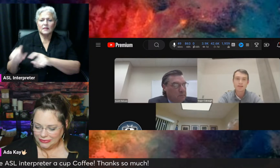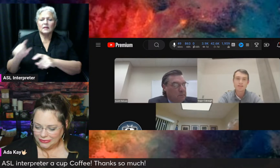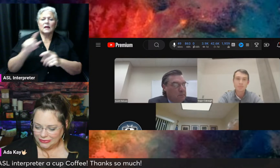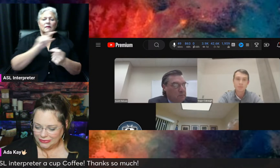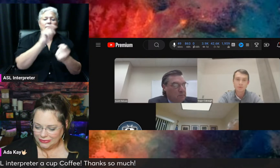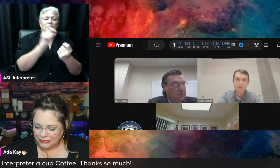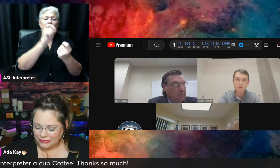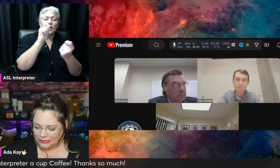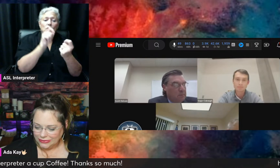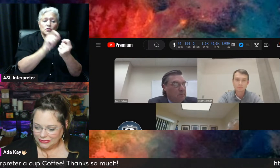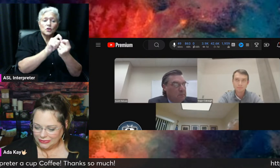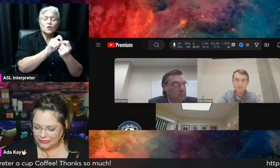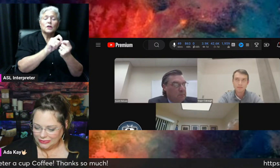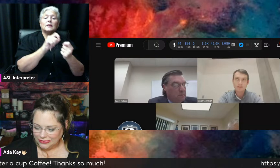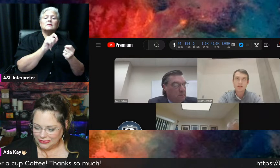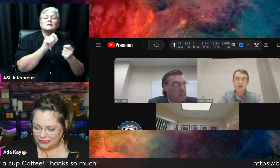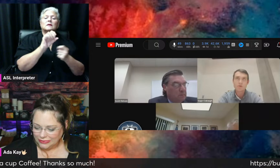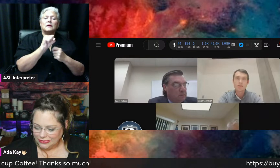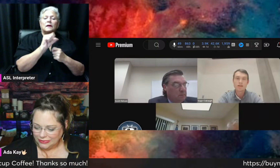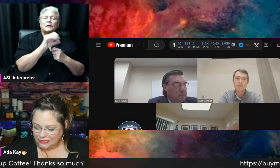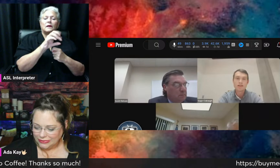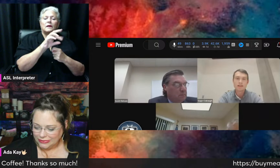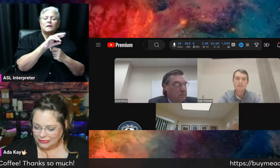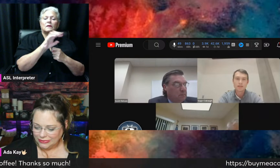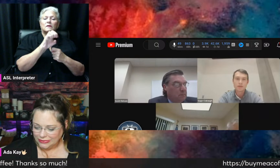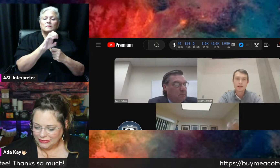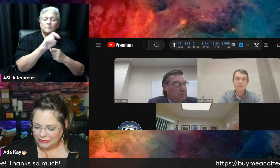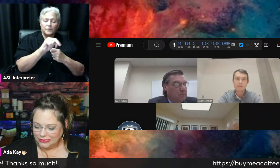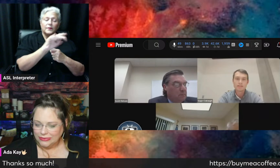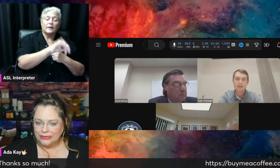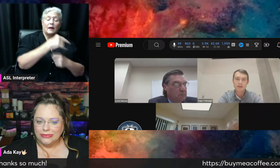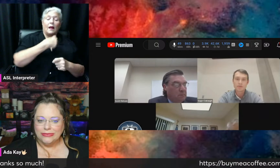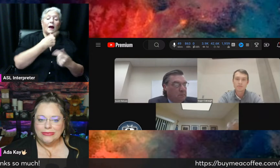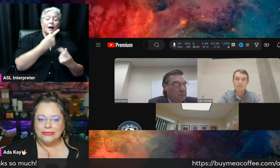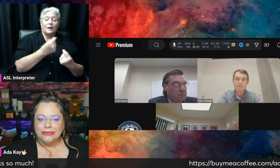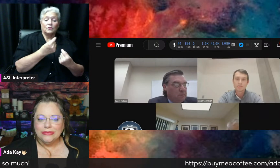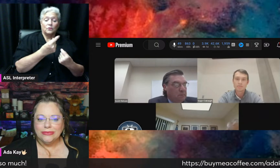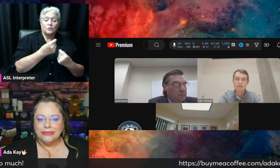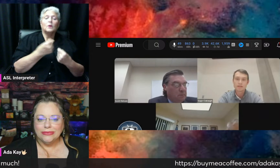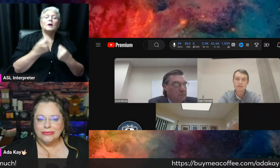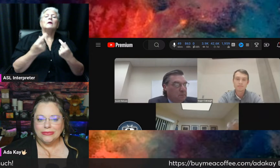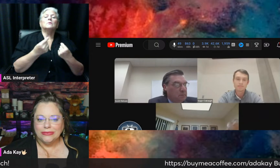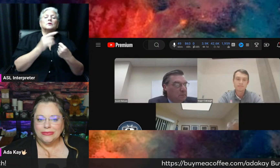do that on a separate report. So if the other analysts found,